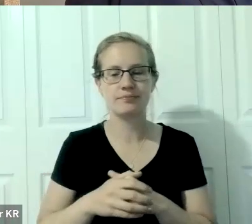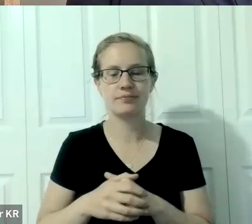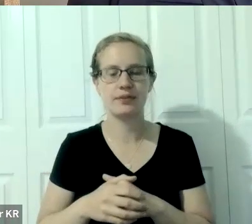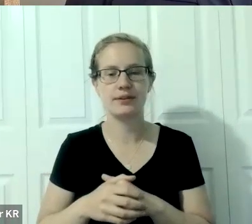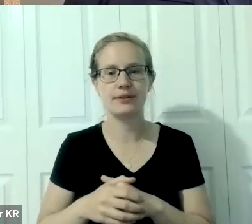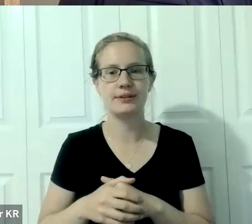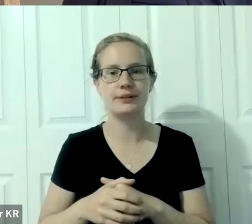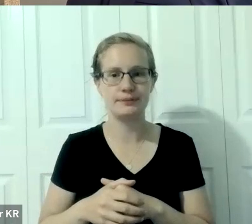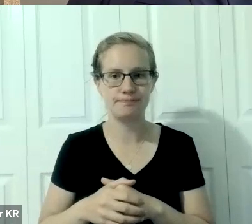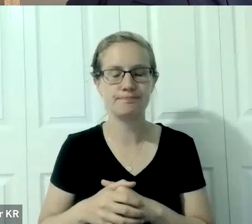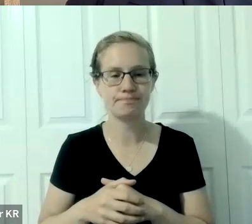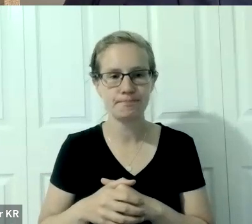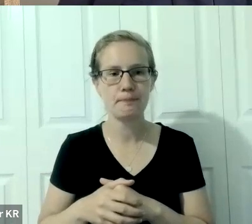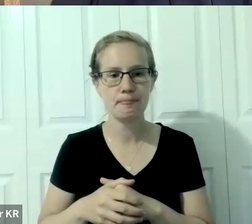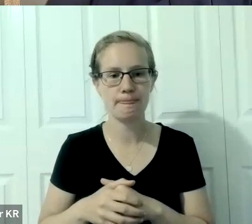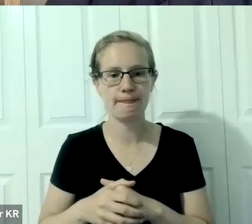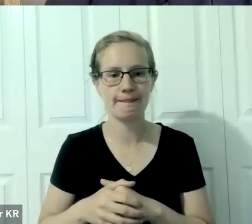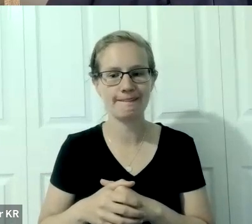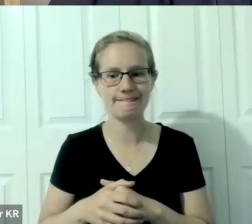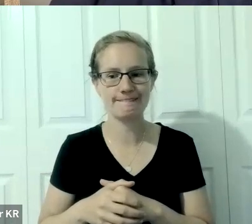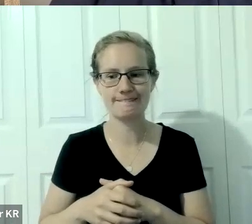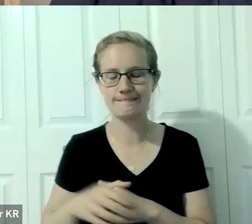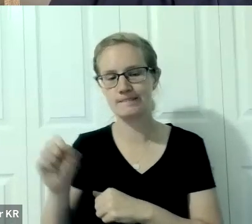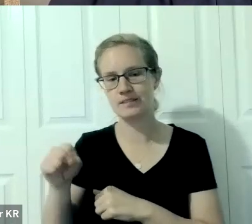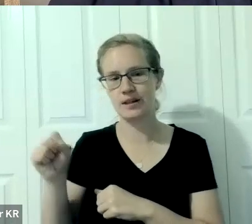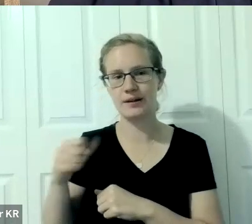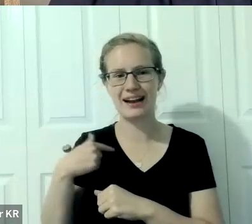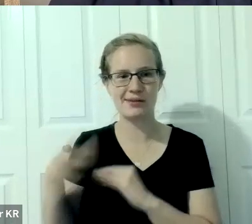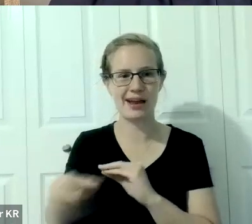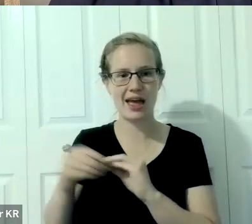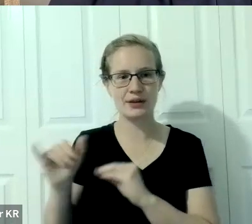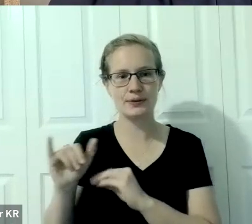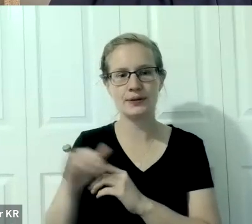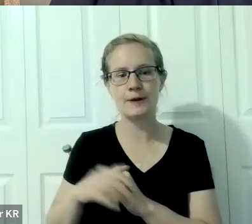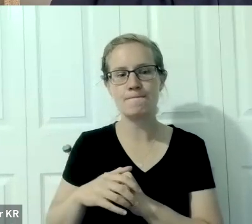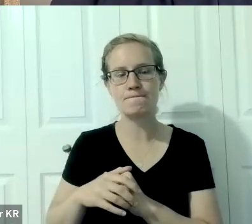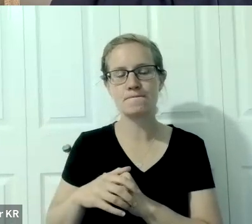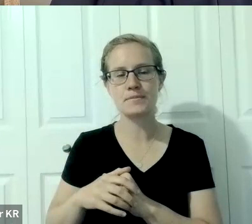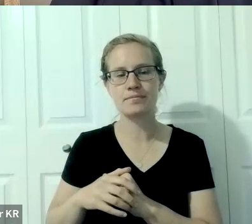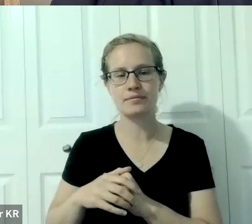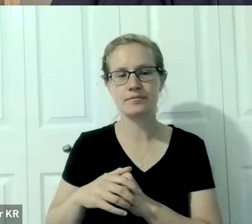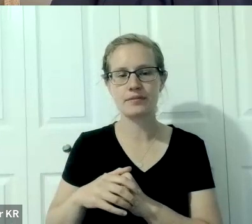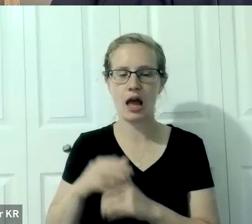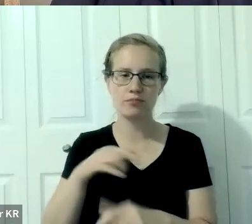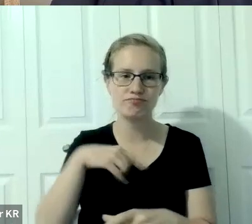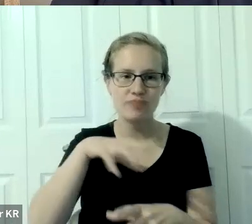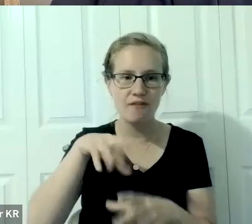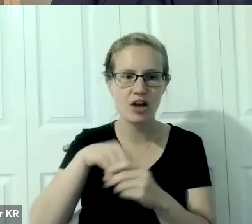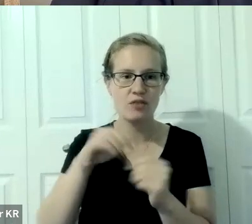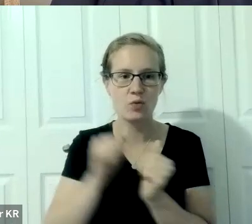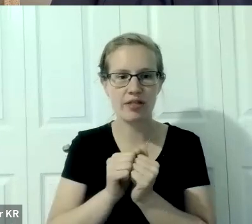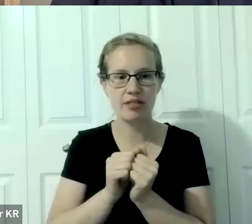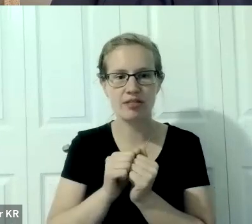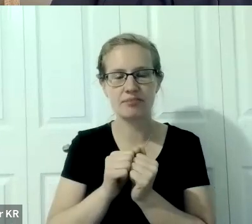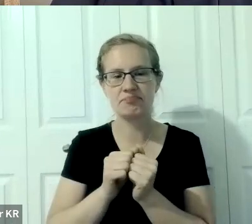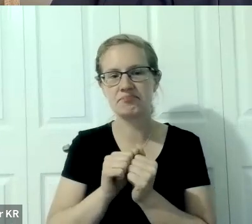you through that situation. Yeah, and the other thing I would add too is, you know, I'm deeply involved with a number of other